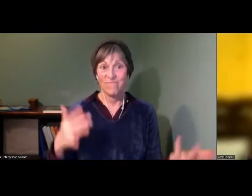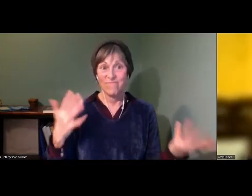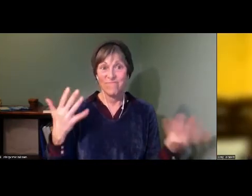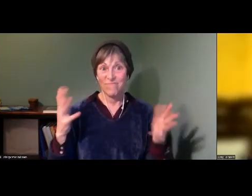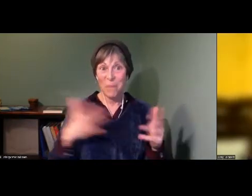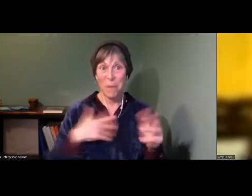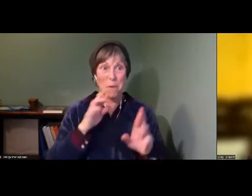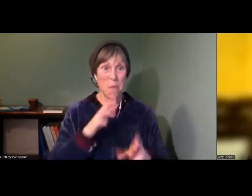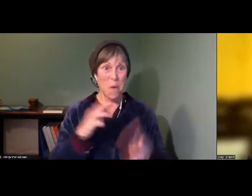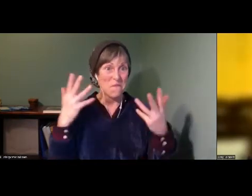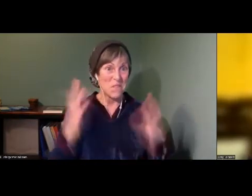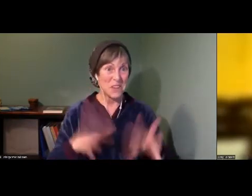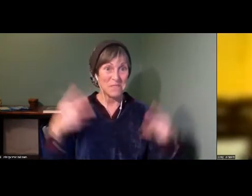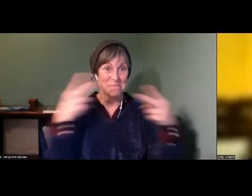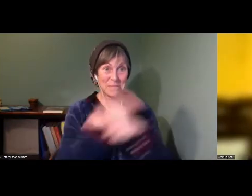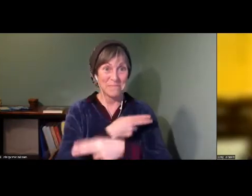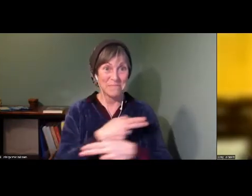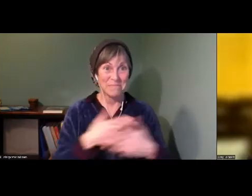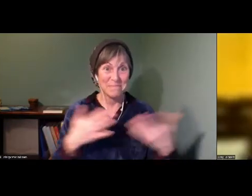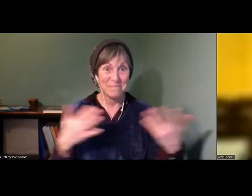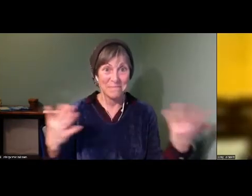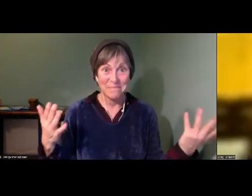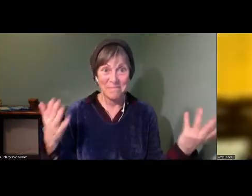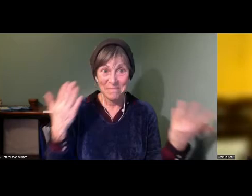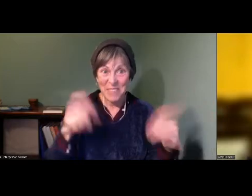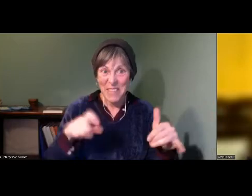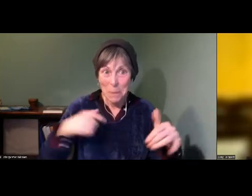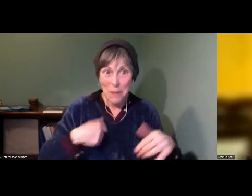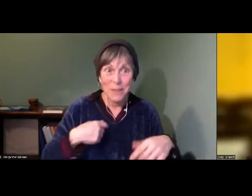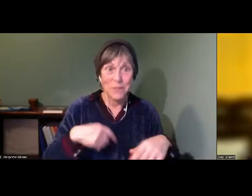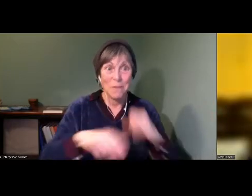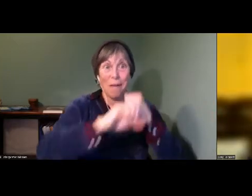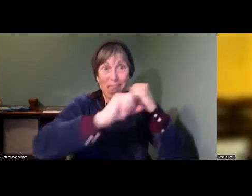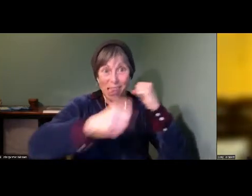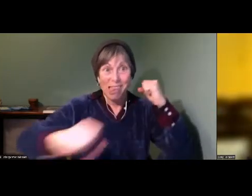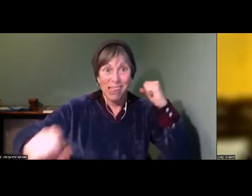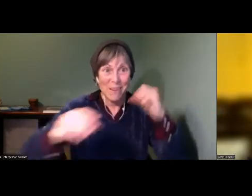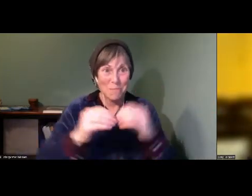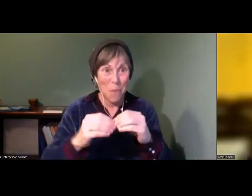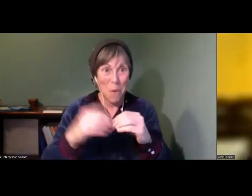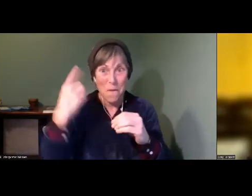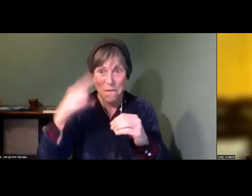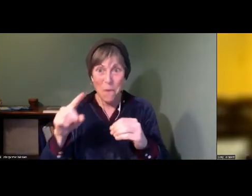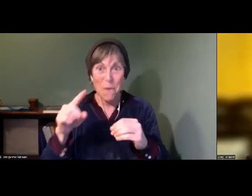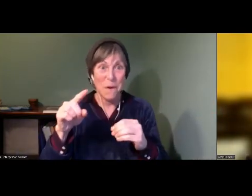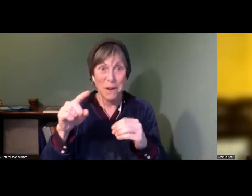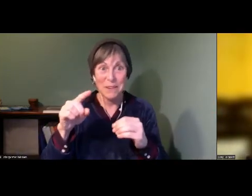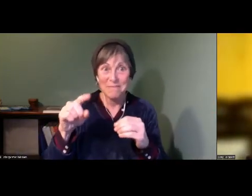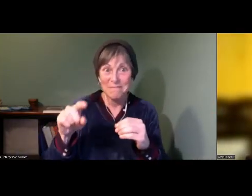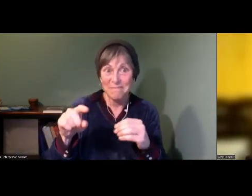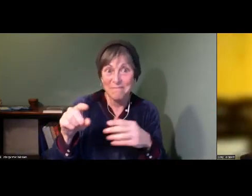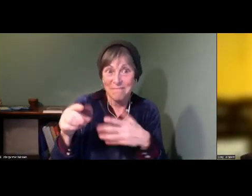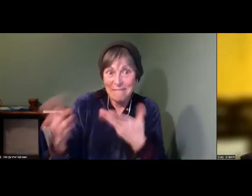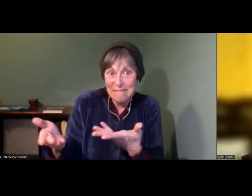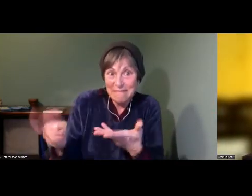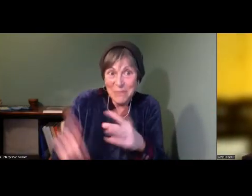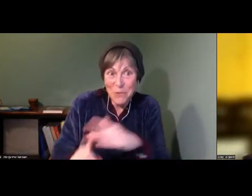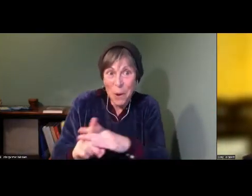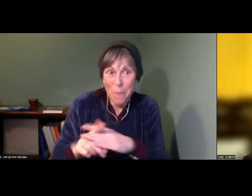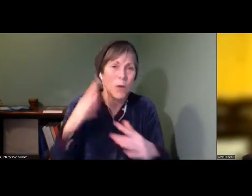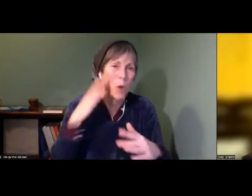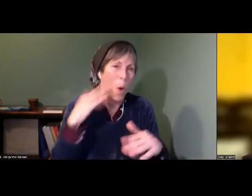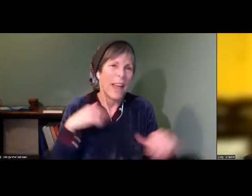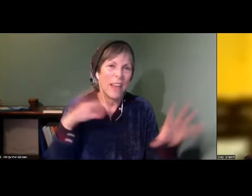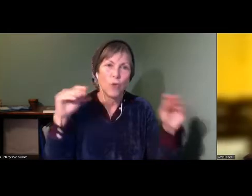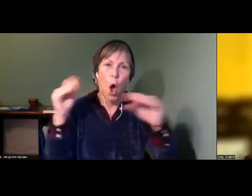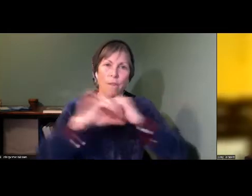report. I don't know if you need me to stall if we've gotten so far in yet or not. Everyone who knows me knows I can talk forever